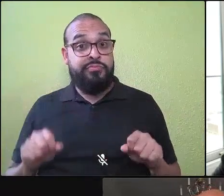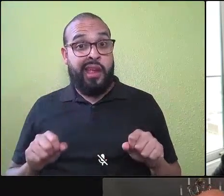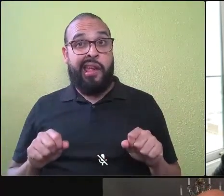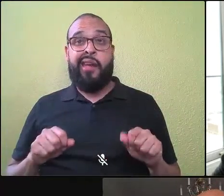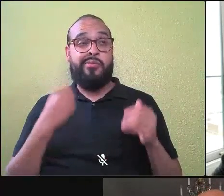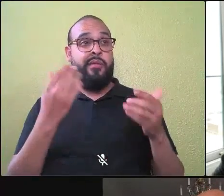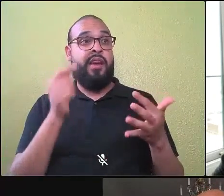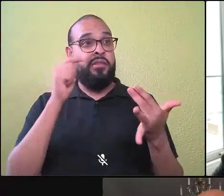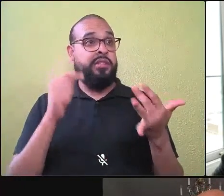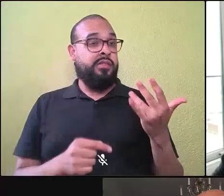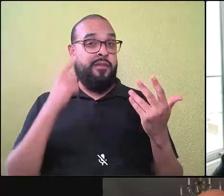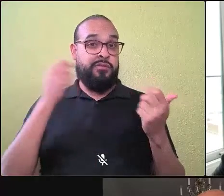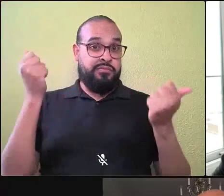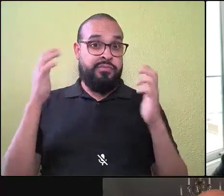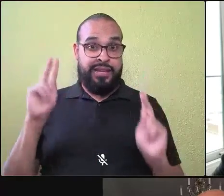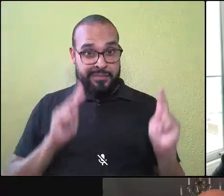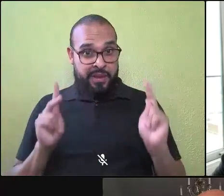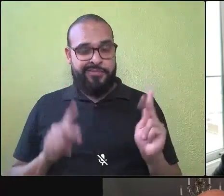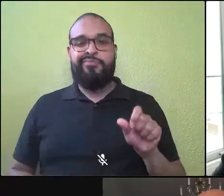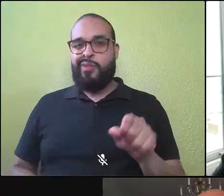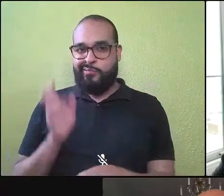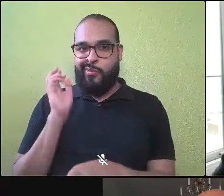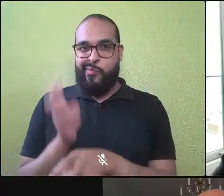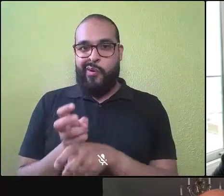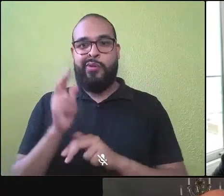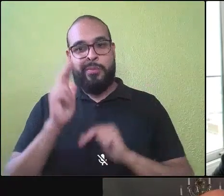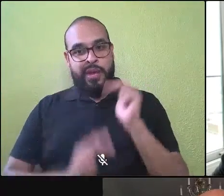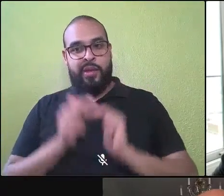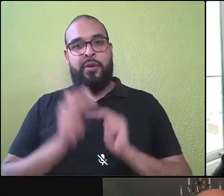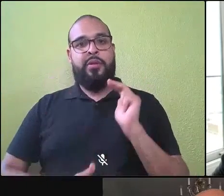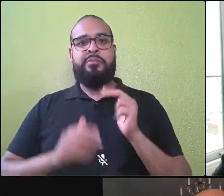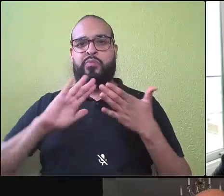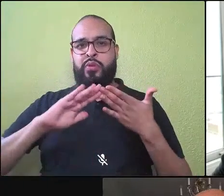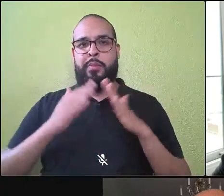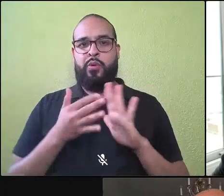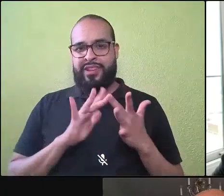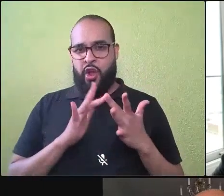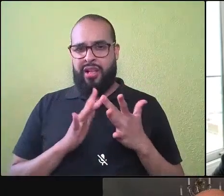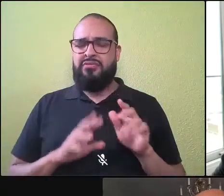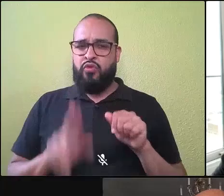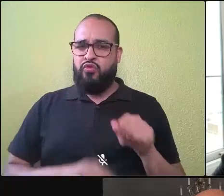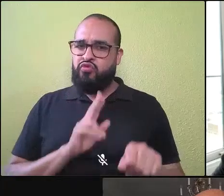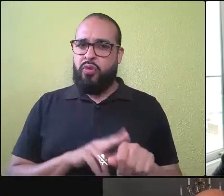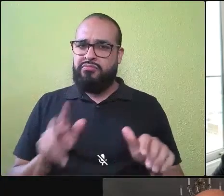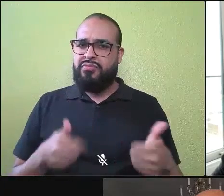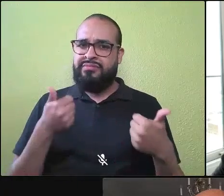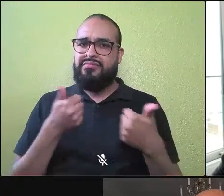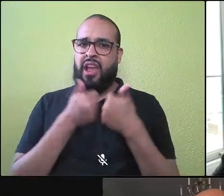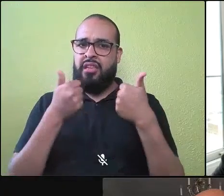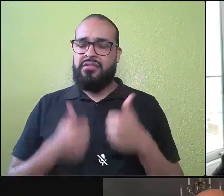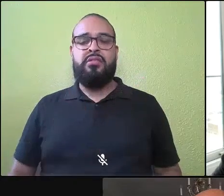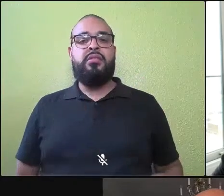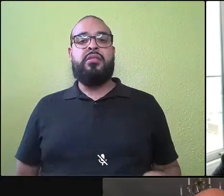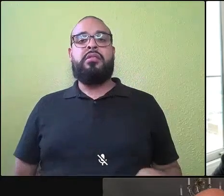it is difficult to sort of cultivate community virtually. But the bigger part for me is like, okay, what am I doing to sort of being able to maintain